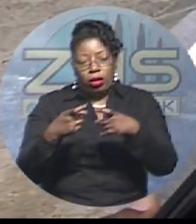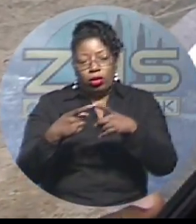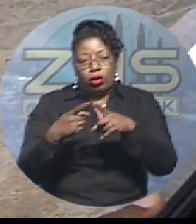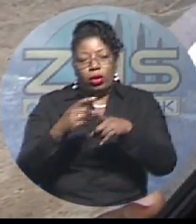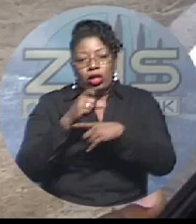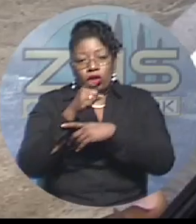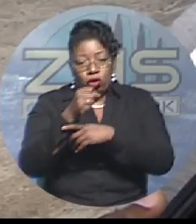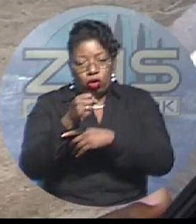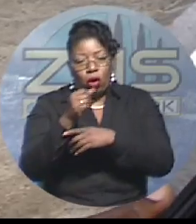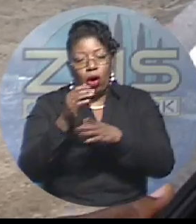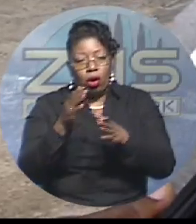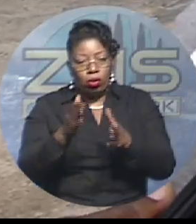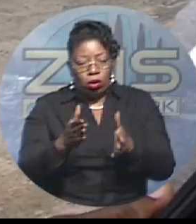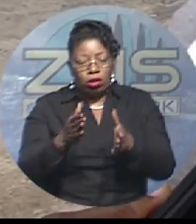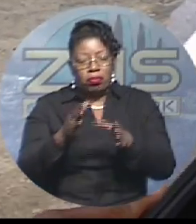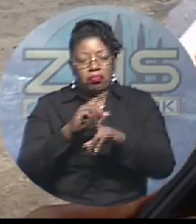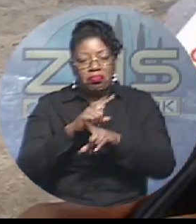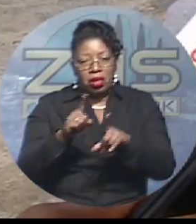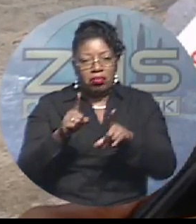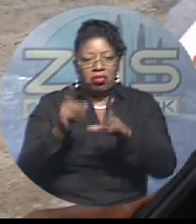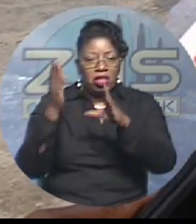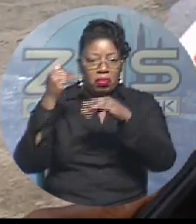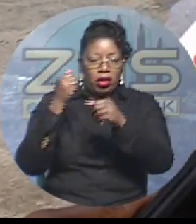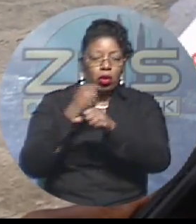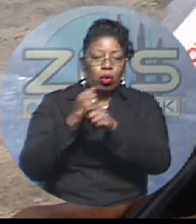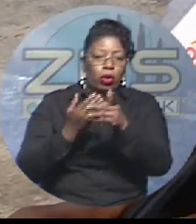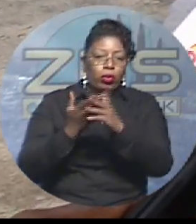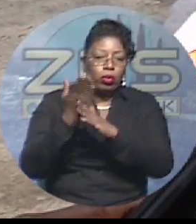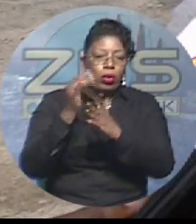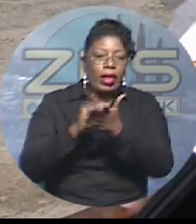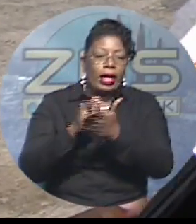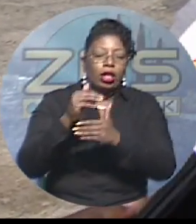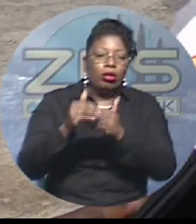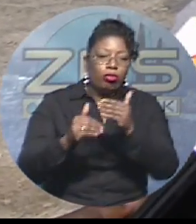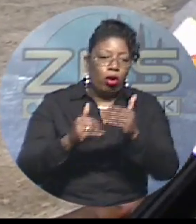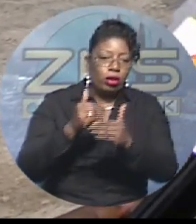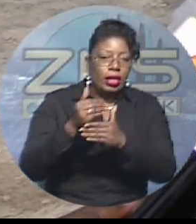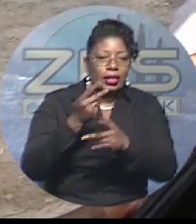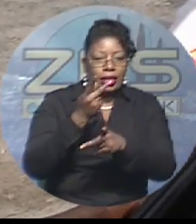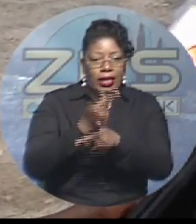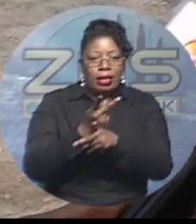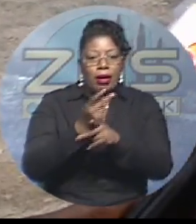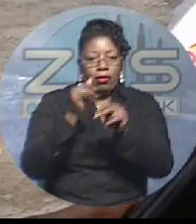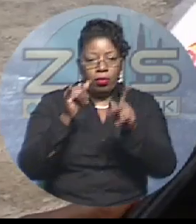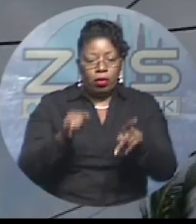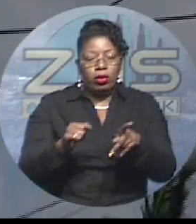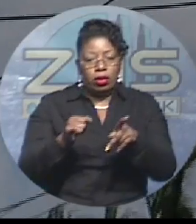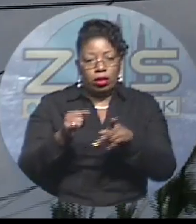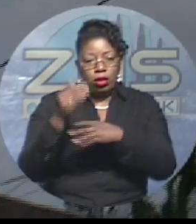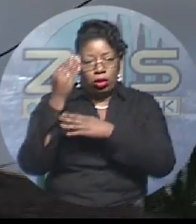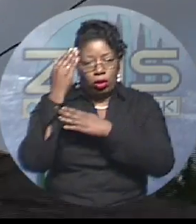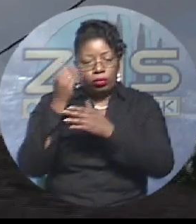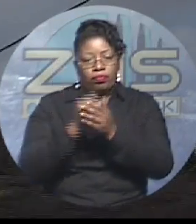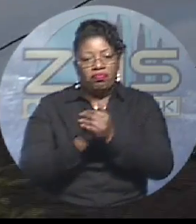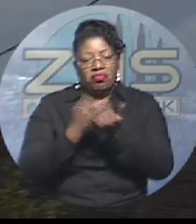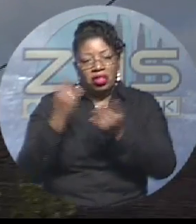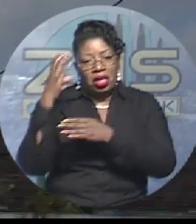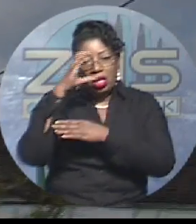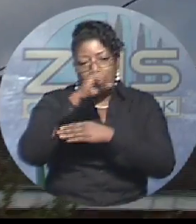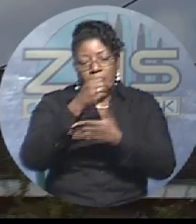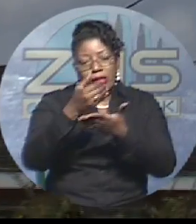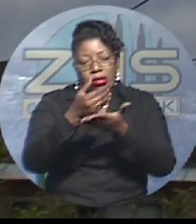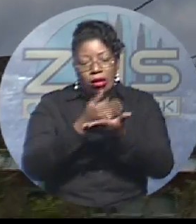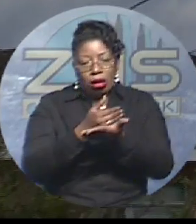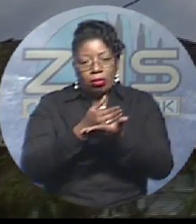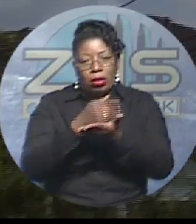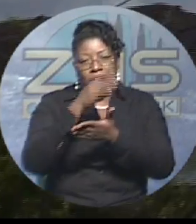but we expect to be able to work through that process, and we'll keep everyone informed. She estimates power has been restored